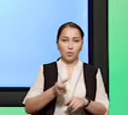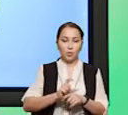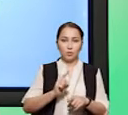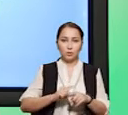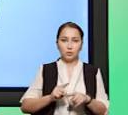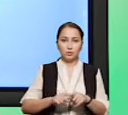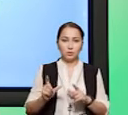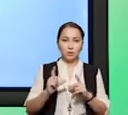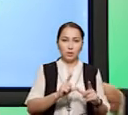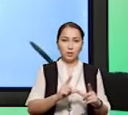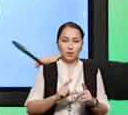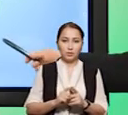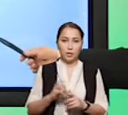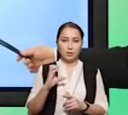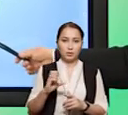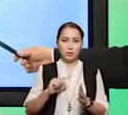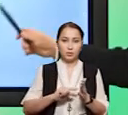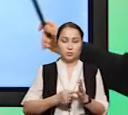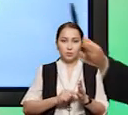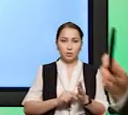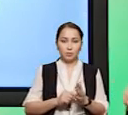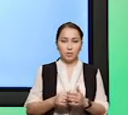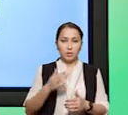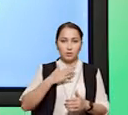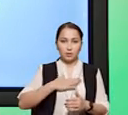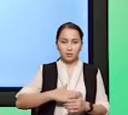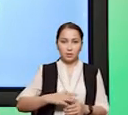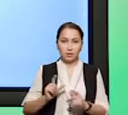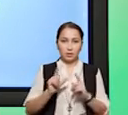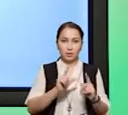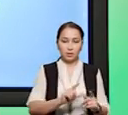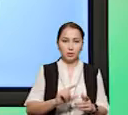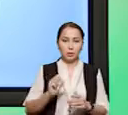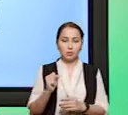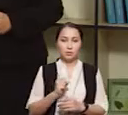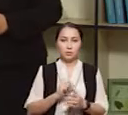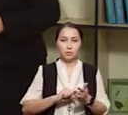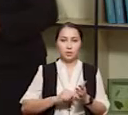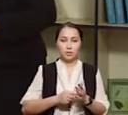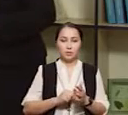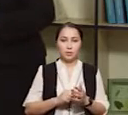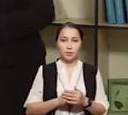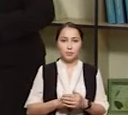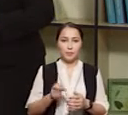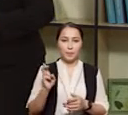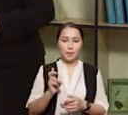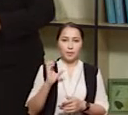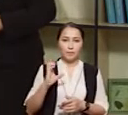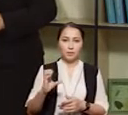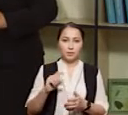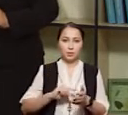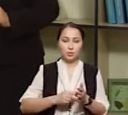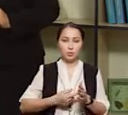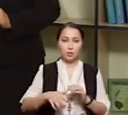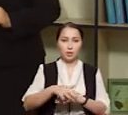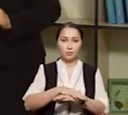qiluvchi atomlar. C nuqtada esa sekin harakat qiluvchi atomlar ekan. B va C nuqtadagi